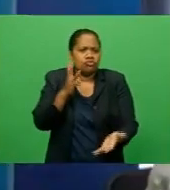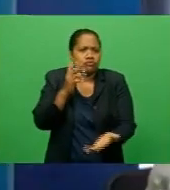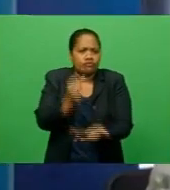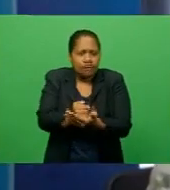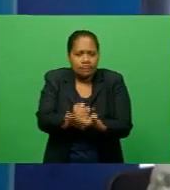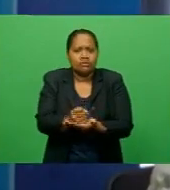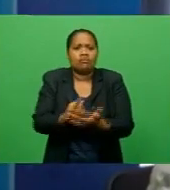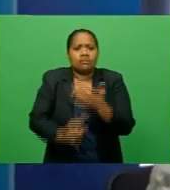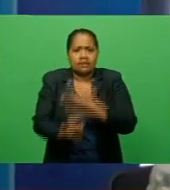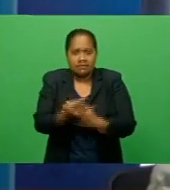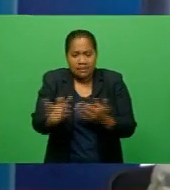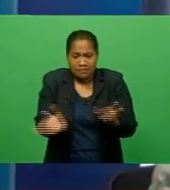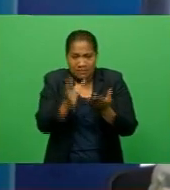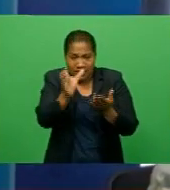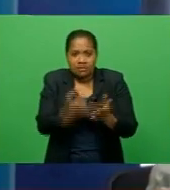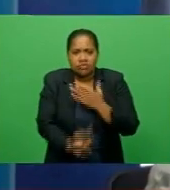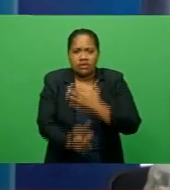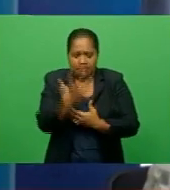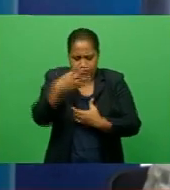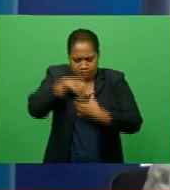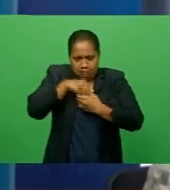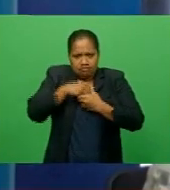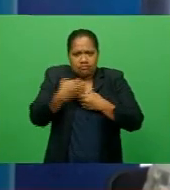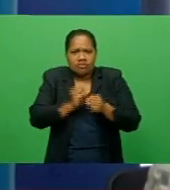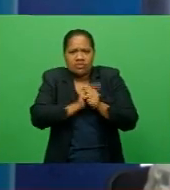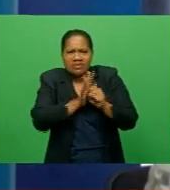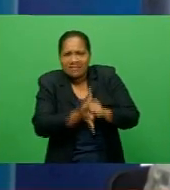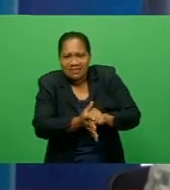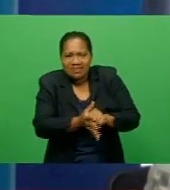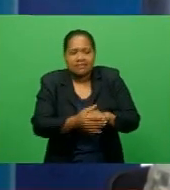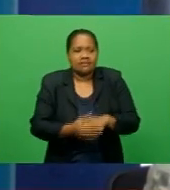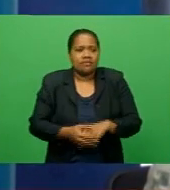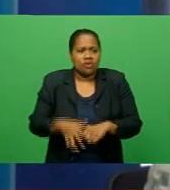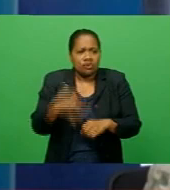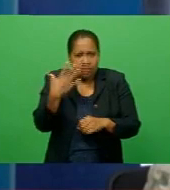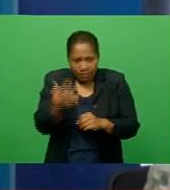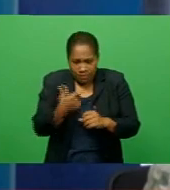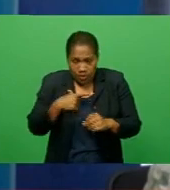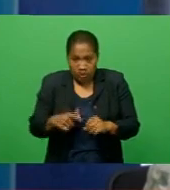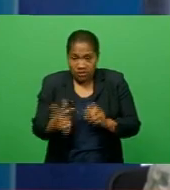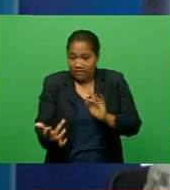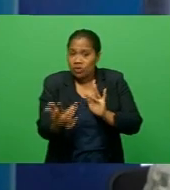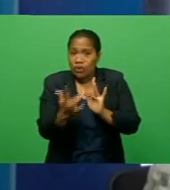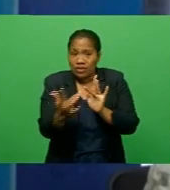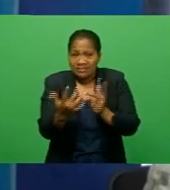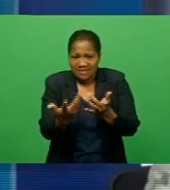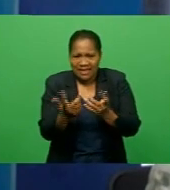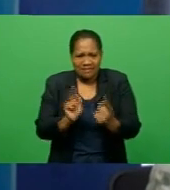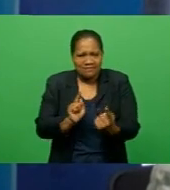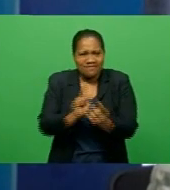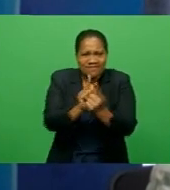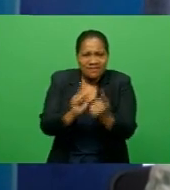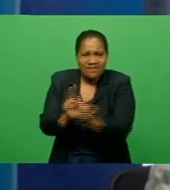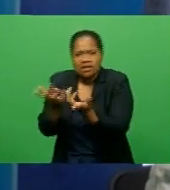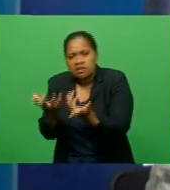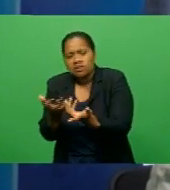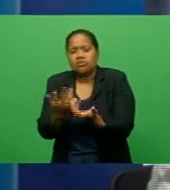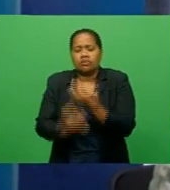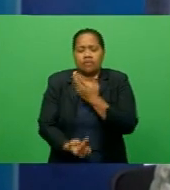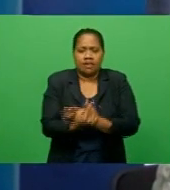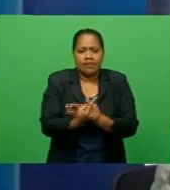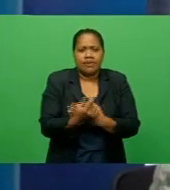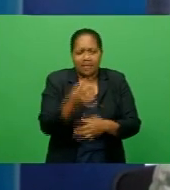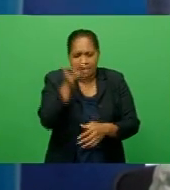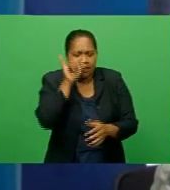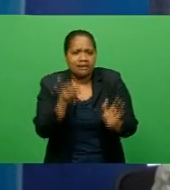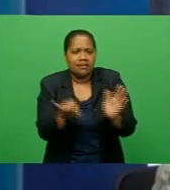infected. We've done contact tracing, and we think we've identified the likely origin.